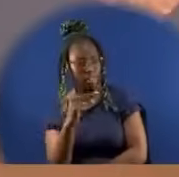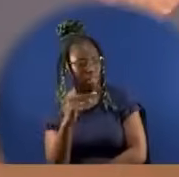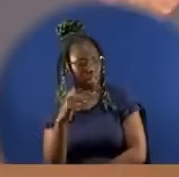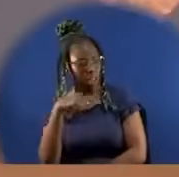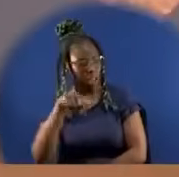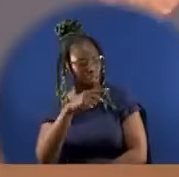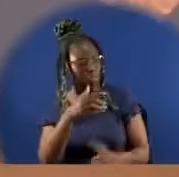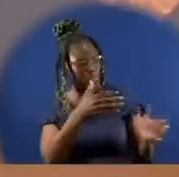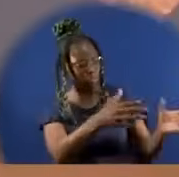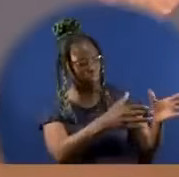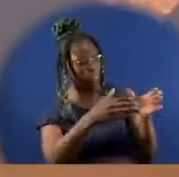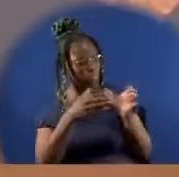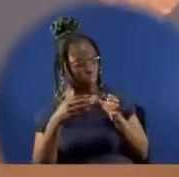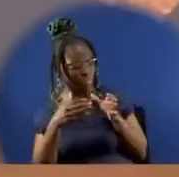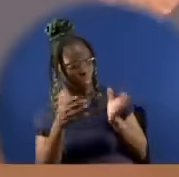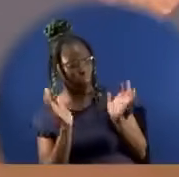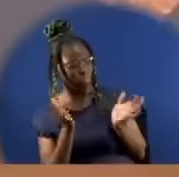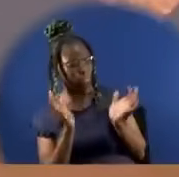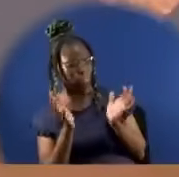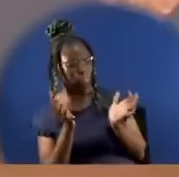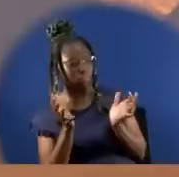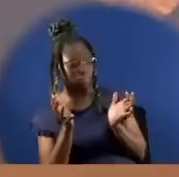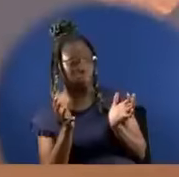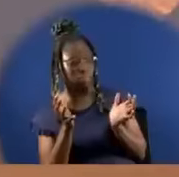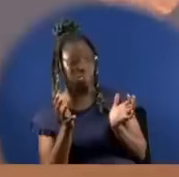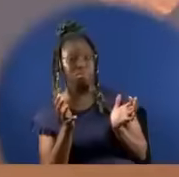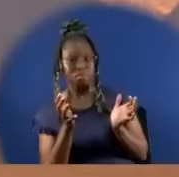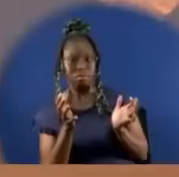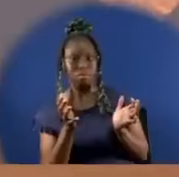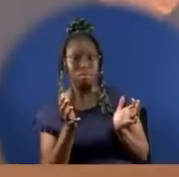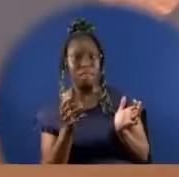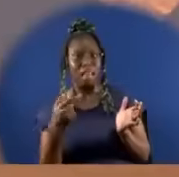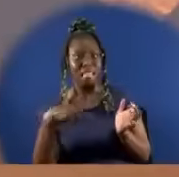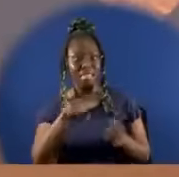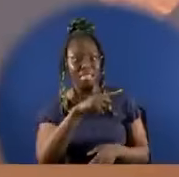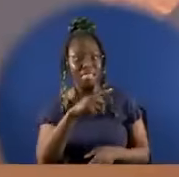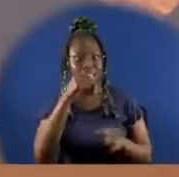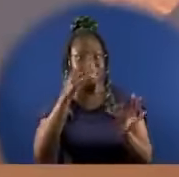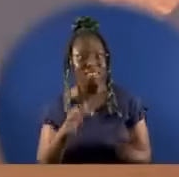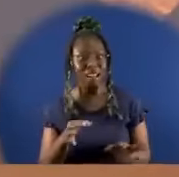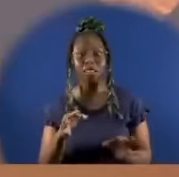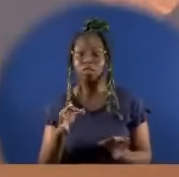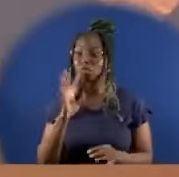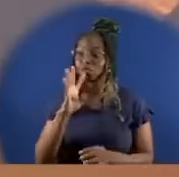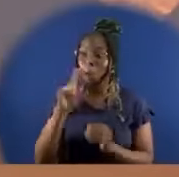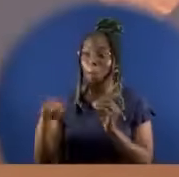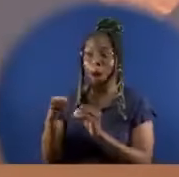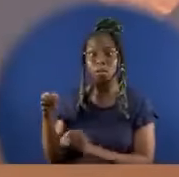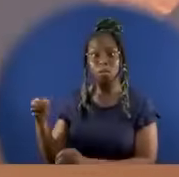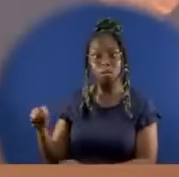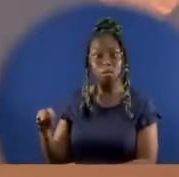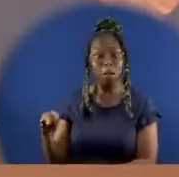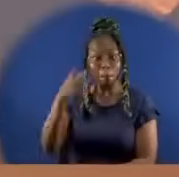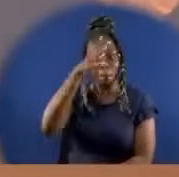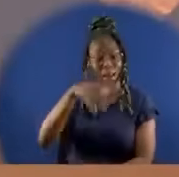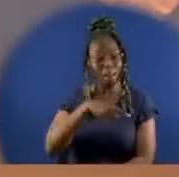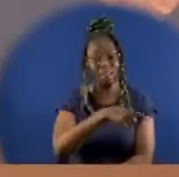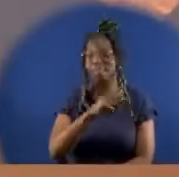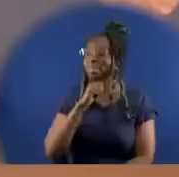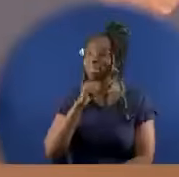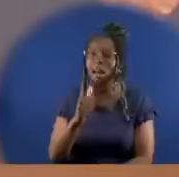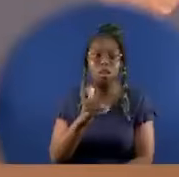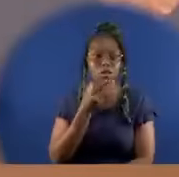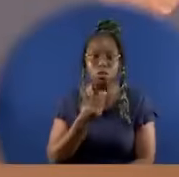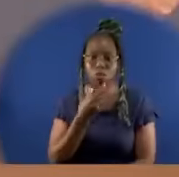and talk to him. And when they talk to him, they talk to him about a centurion who is not a Jewish man, but he